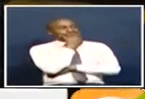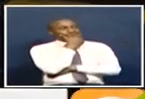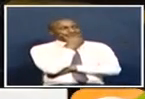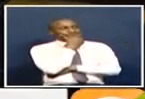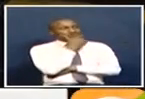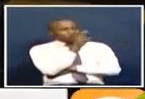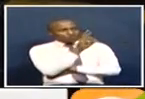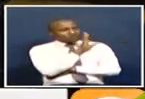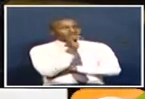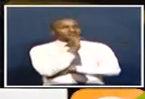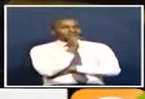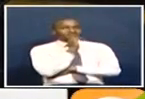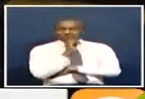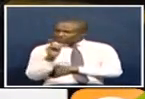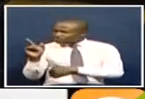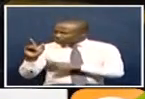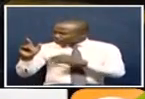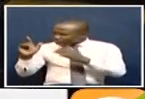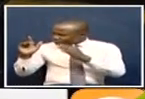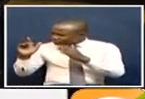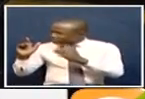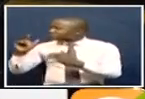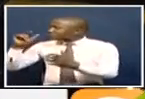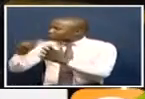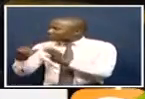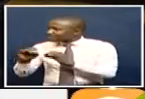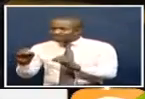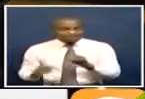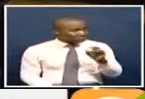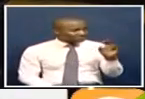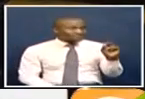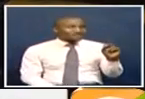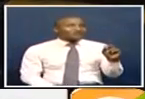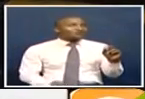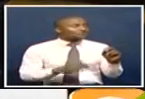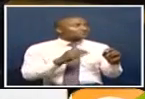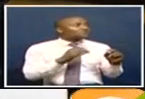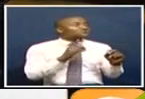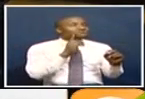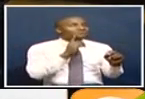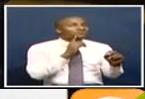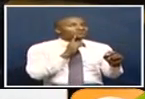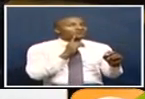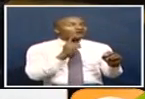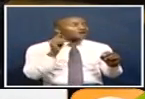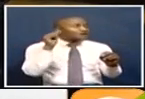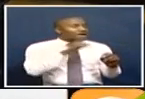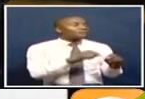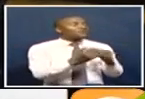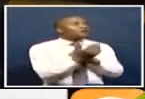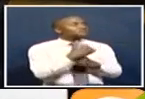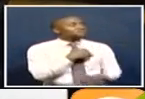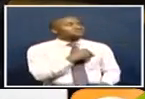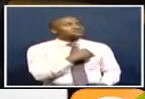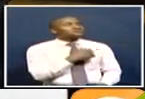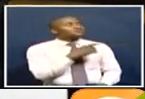very non-committal. Yeah, because you know, if I'm committed, and then tomorrow, I will still come here, they will ask me, you said, what a